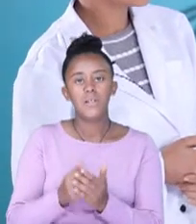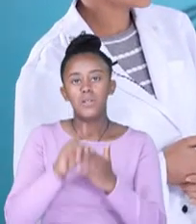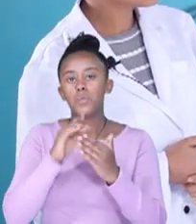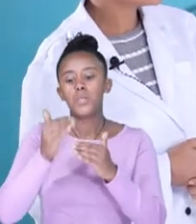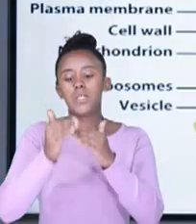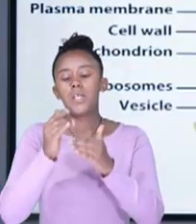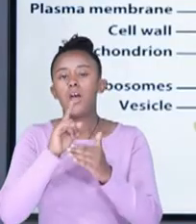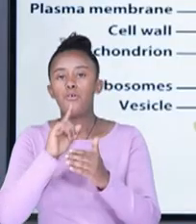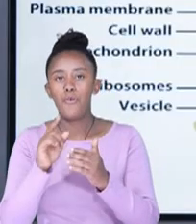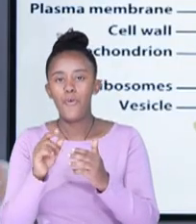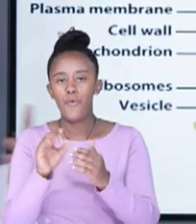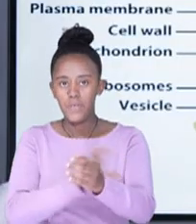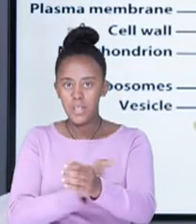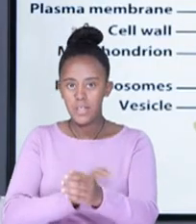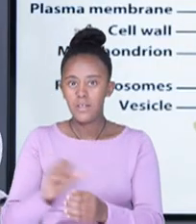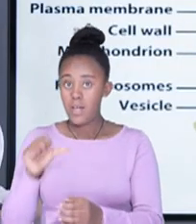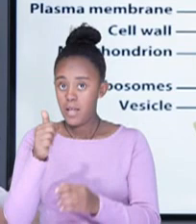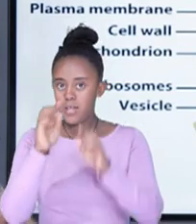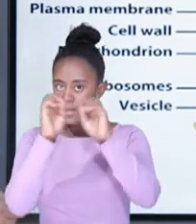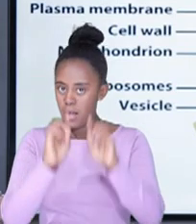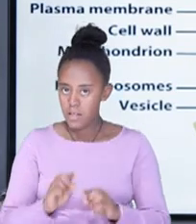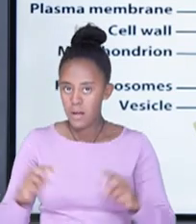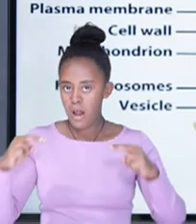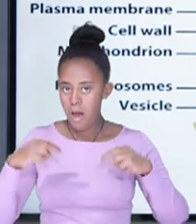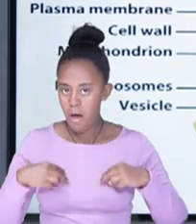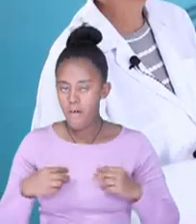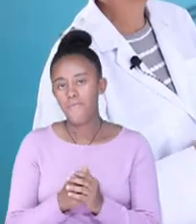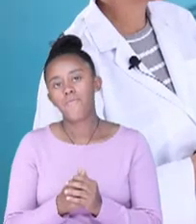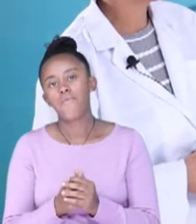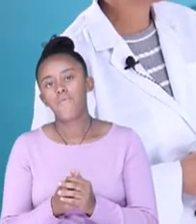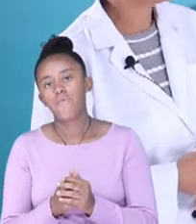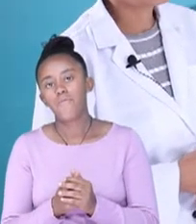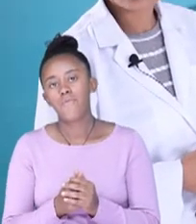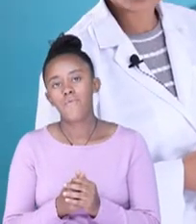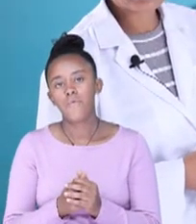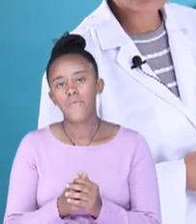of the cell, but the other structures have almost similar